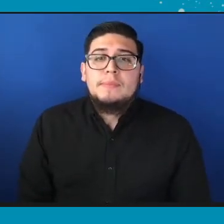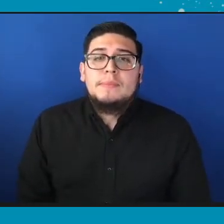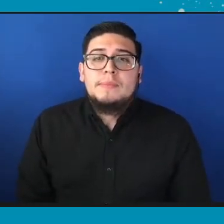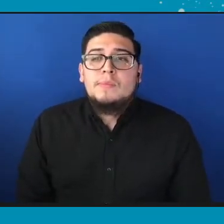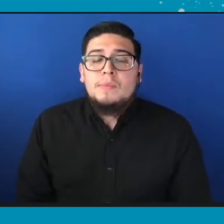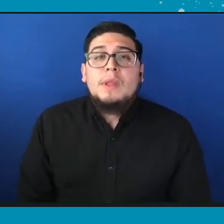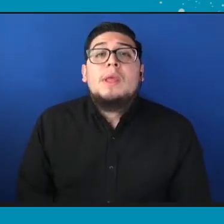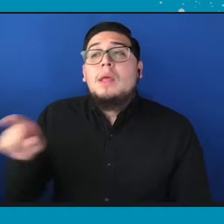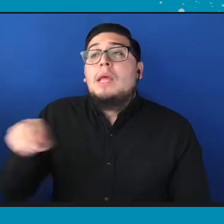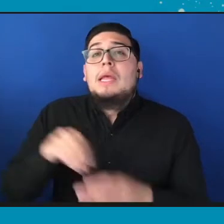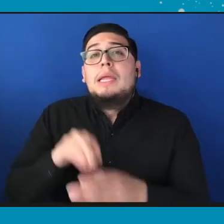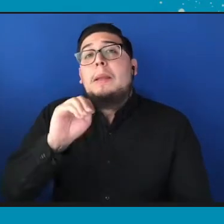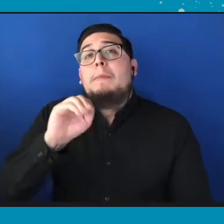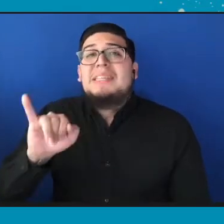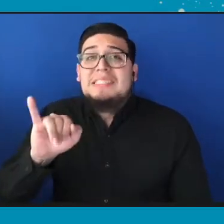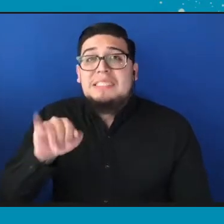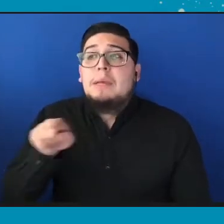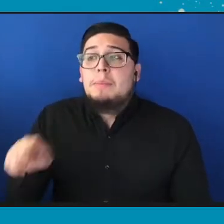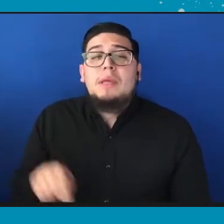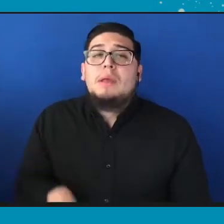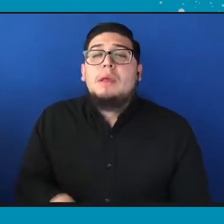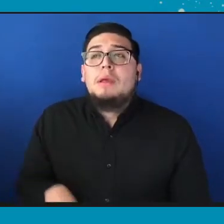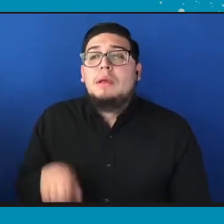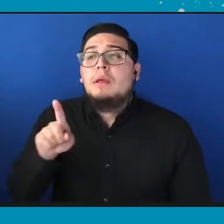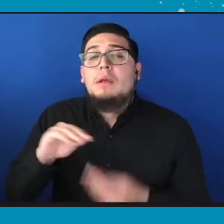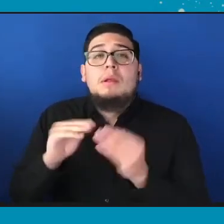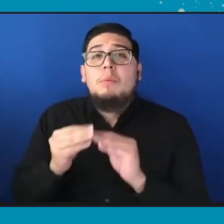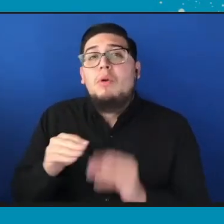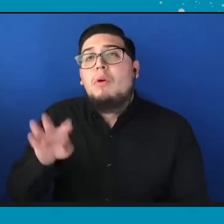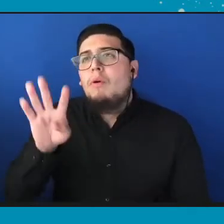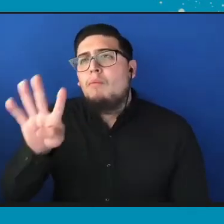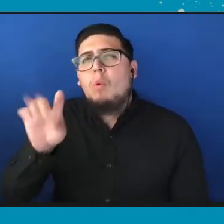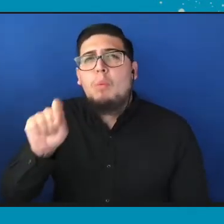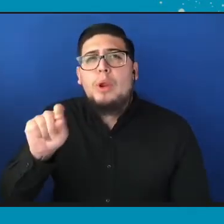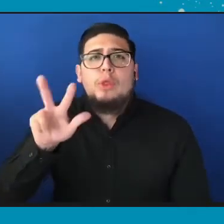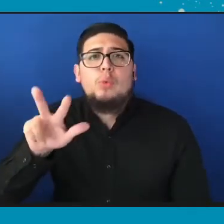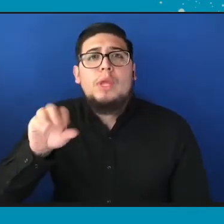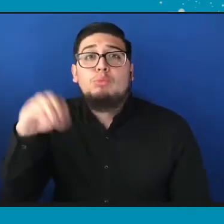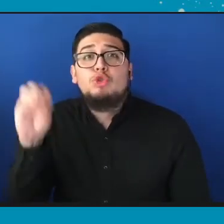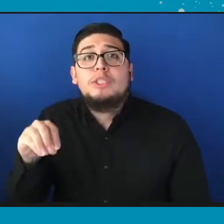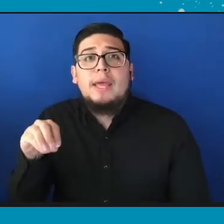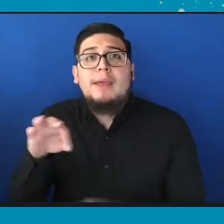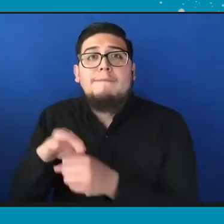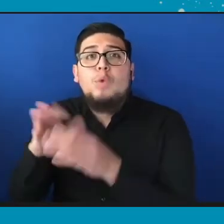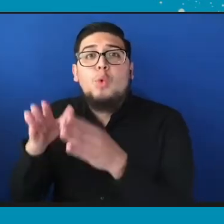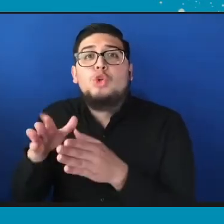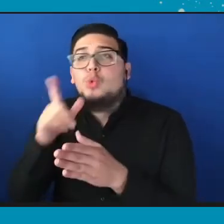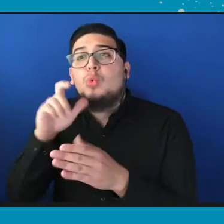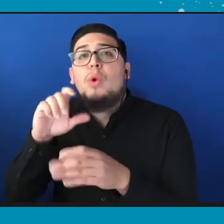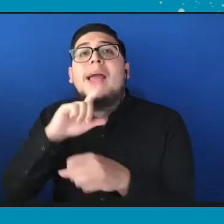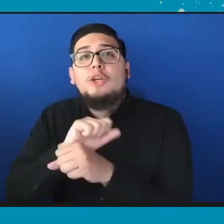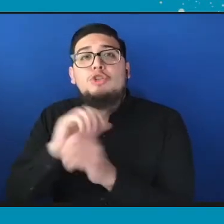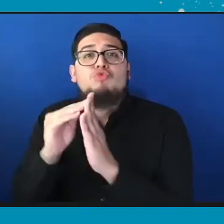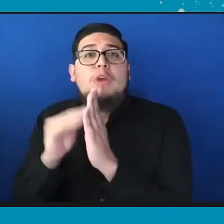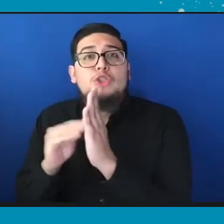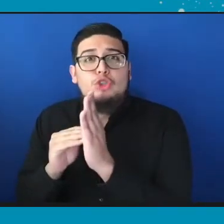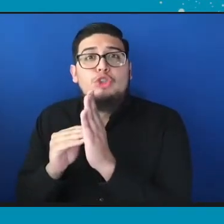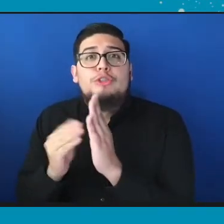And in Mississippi, there were 4.3% voters registered in 1955. So right